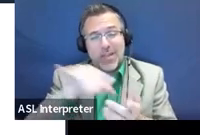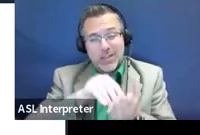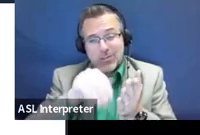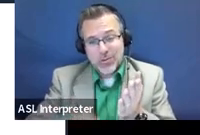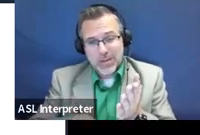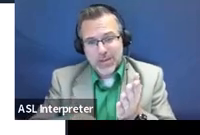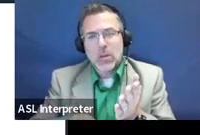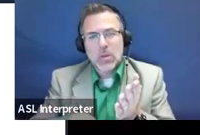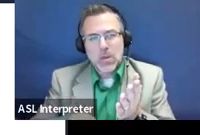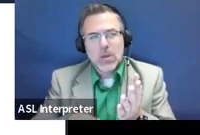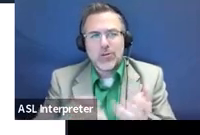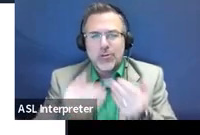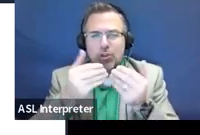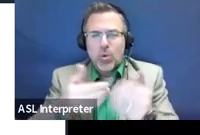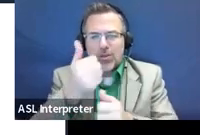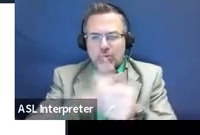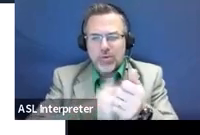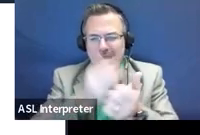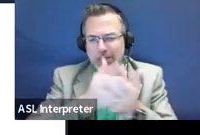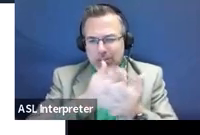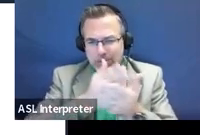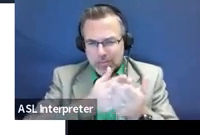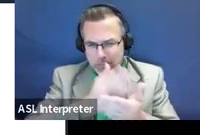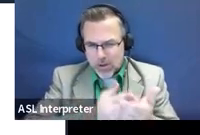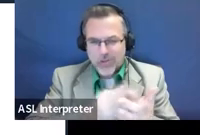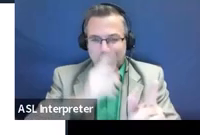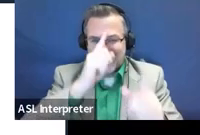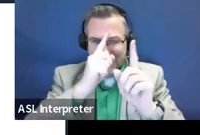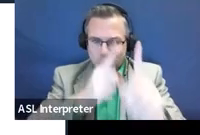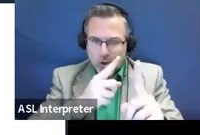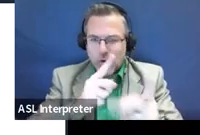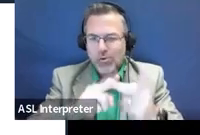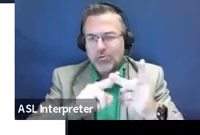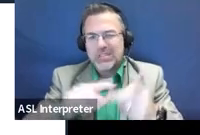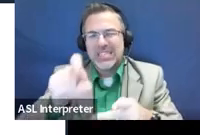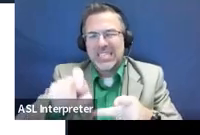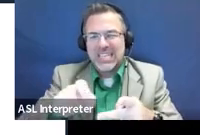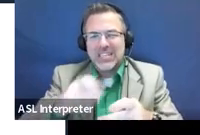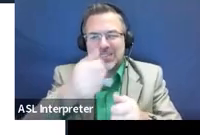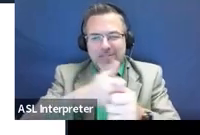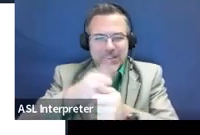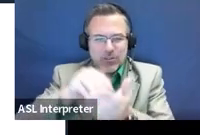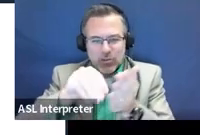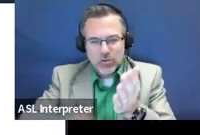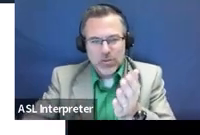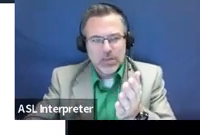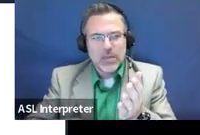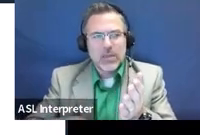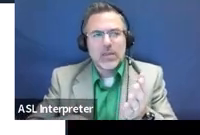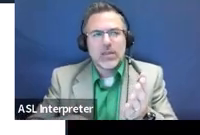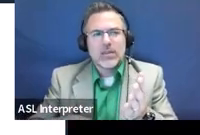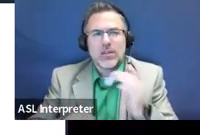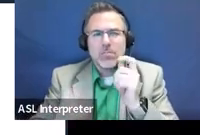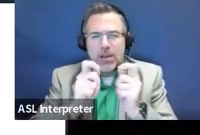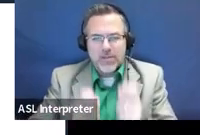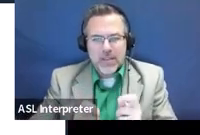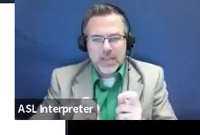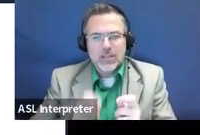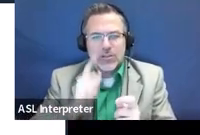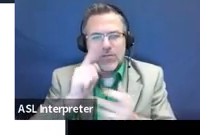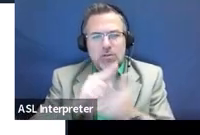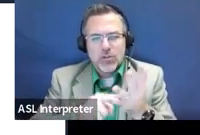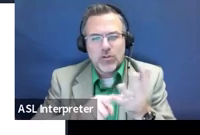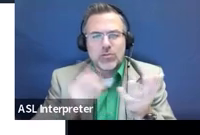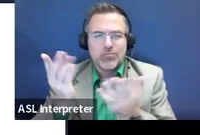and thinking about those goals, the needs of the student, and then any accommodations or modifications and those services that will be needed